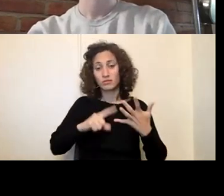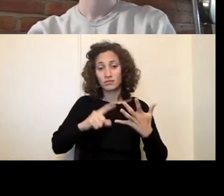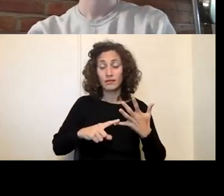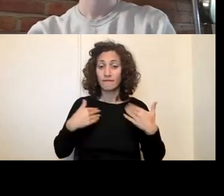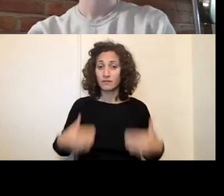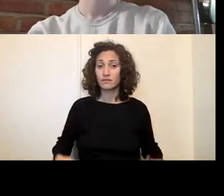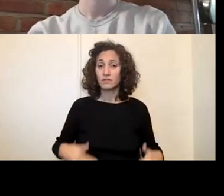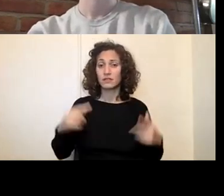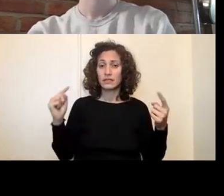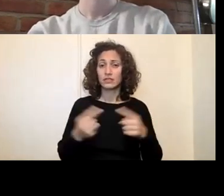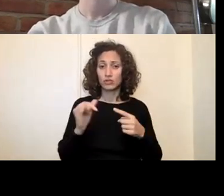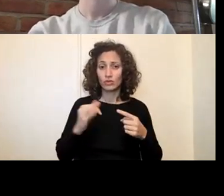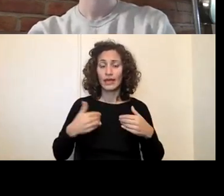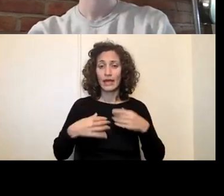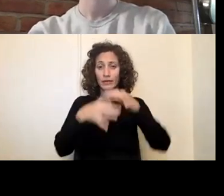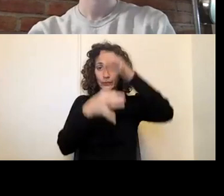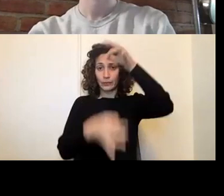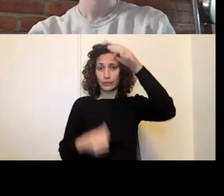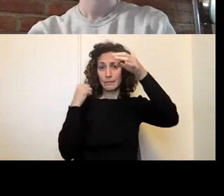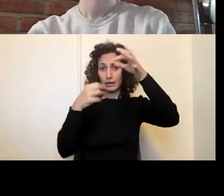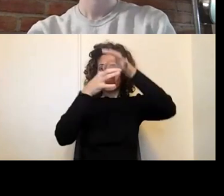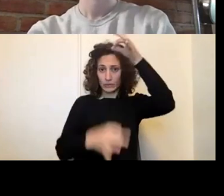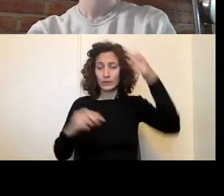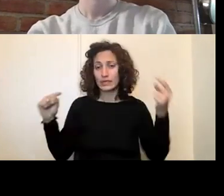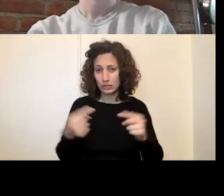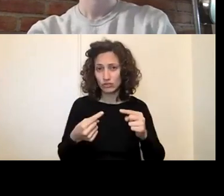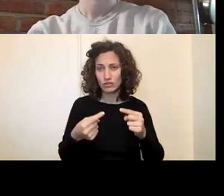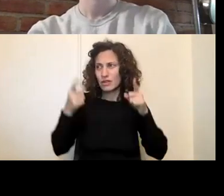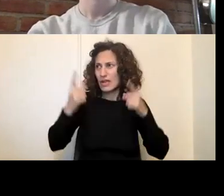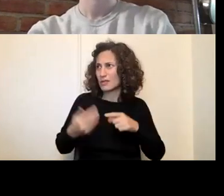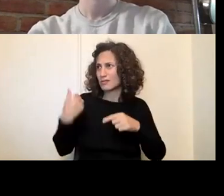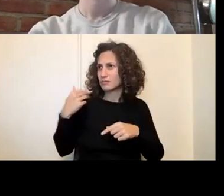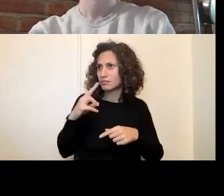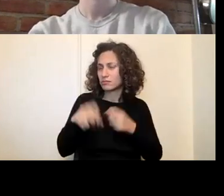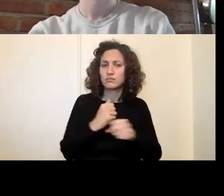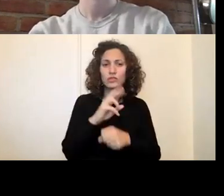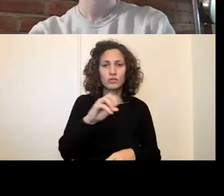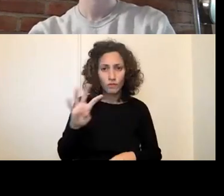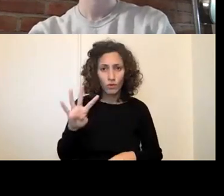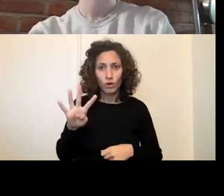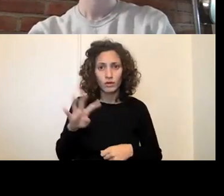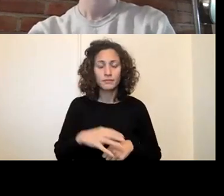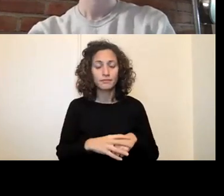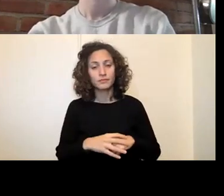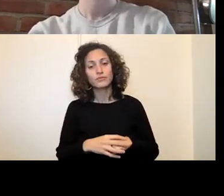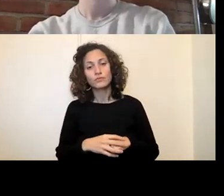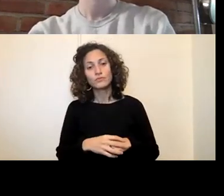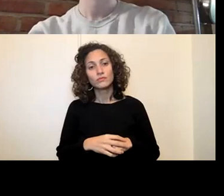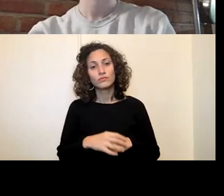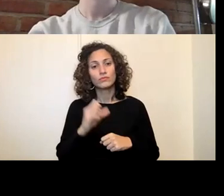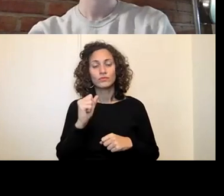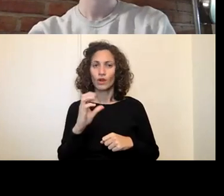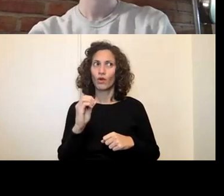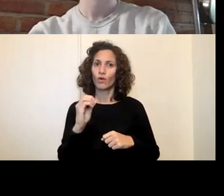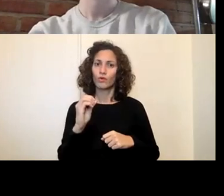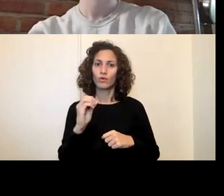and I have a spinal cord injury, and I acquired that, back in 2004. So the expression